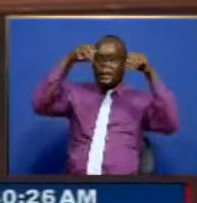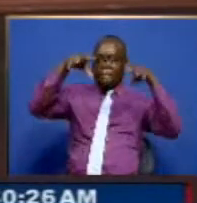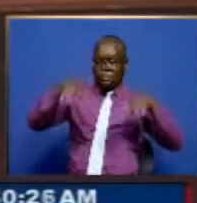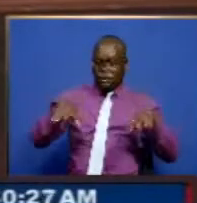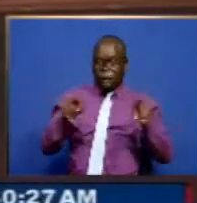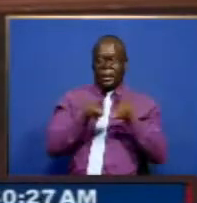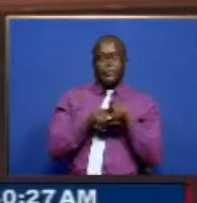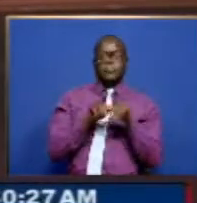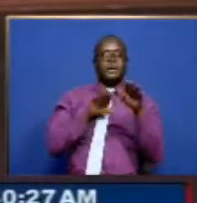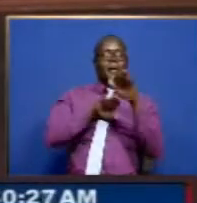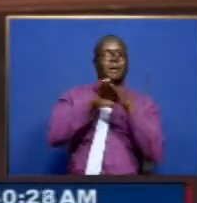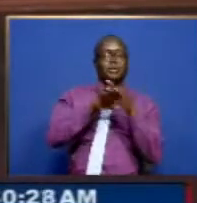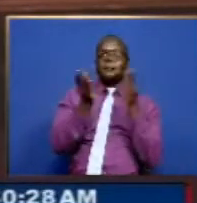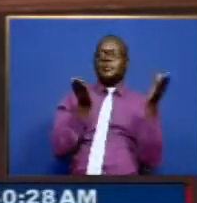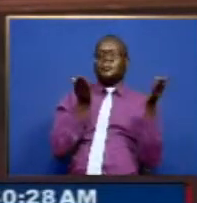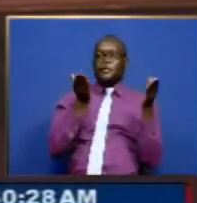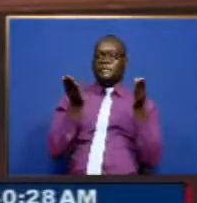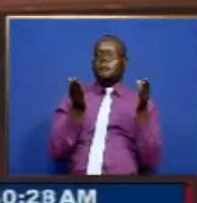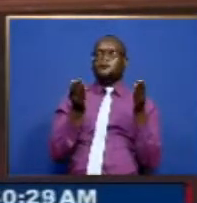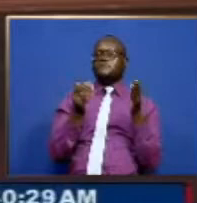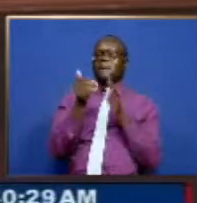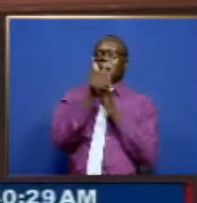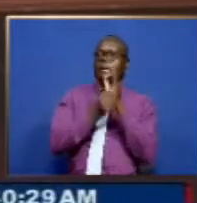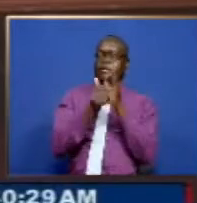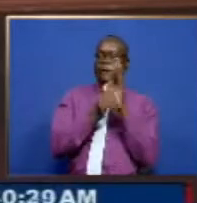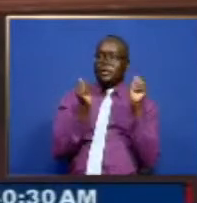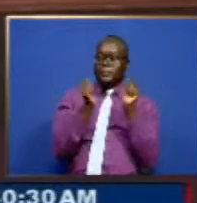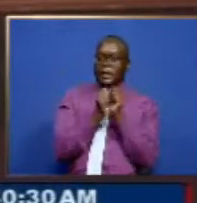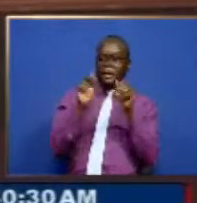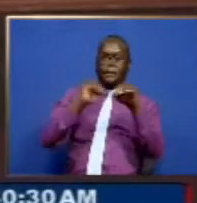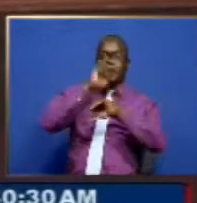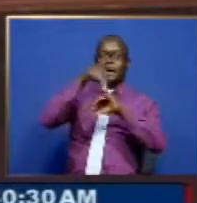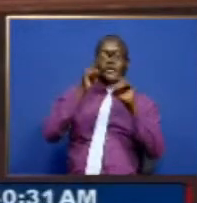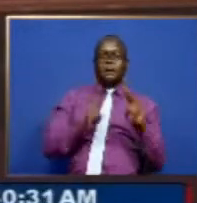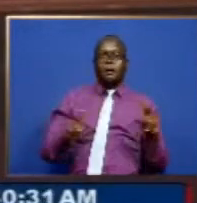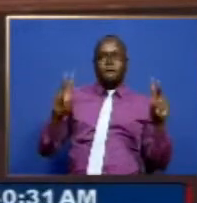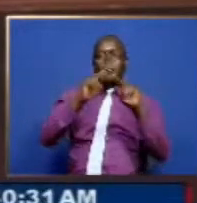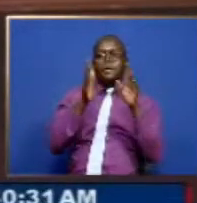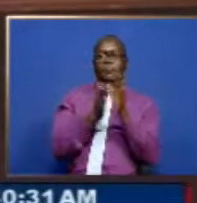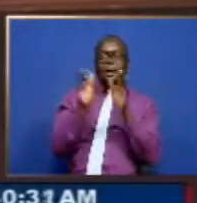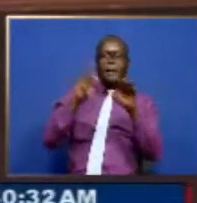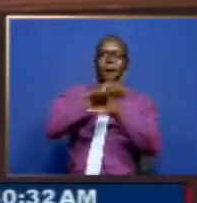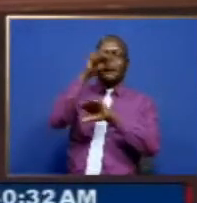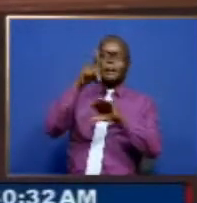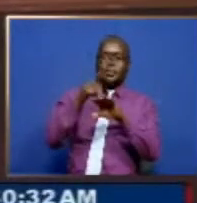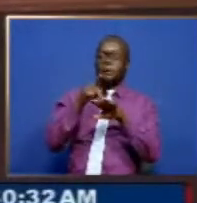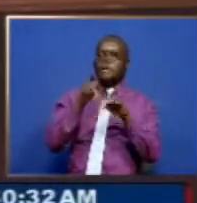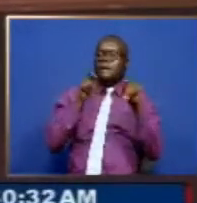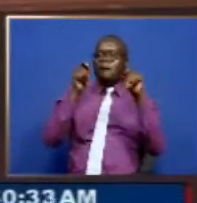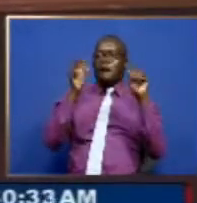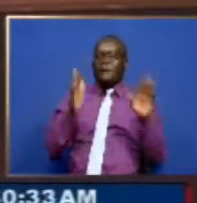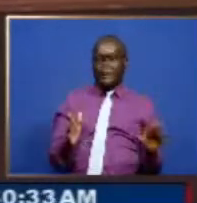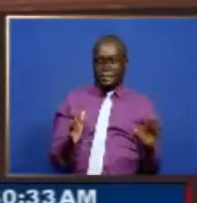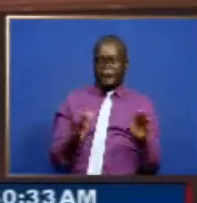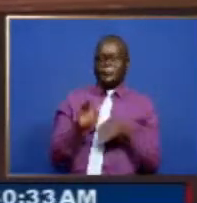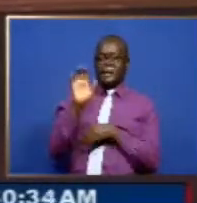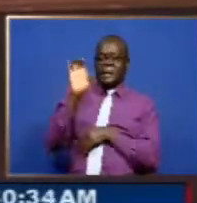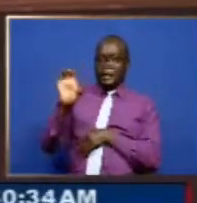and access to services and Article 10 on national values and principles of governance.